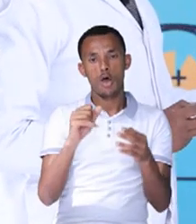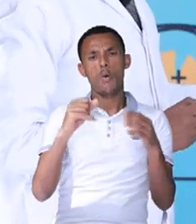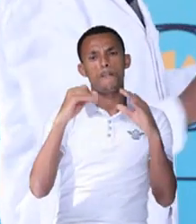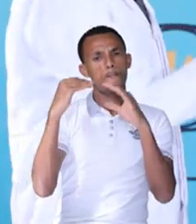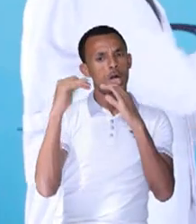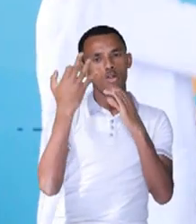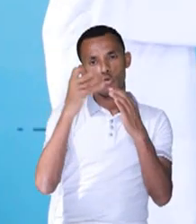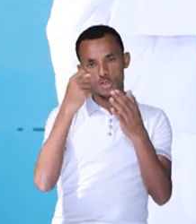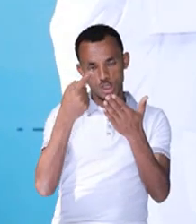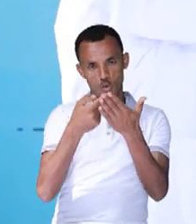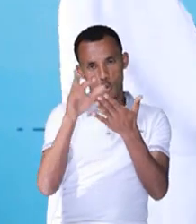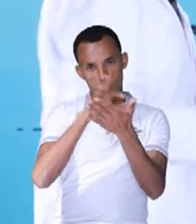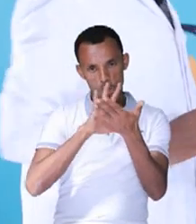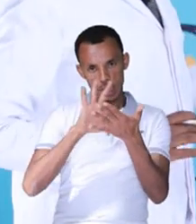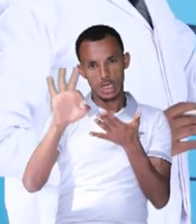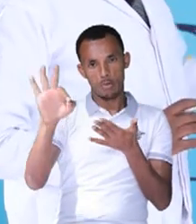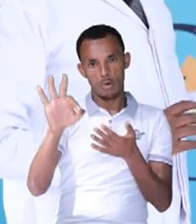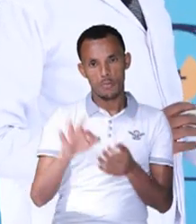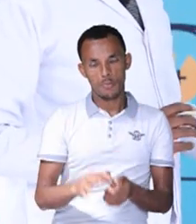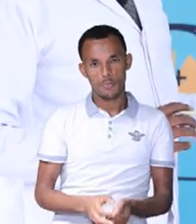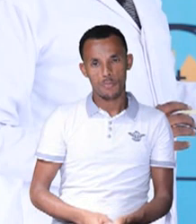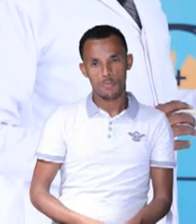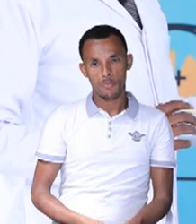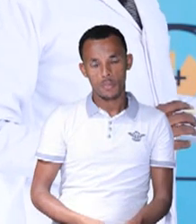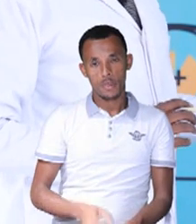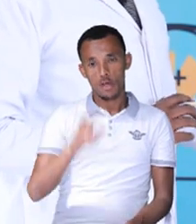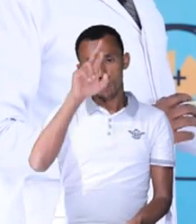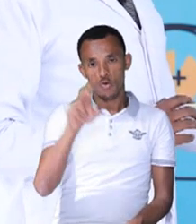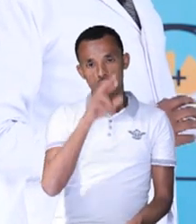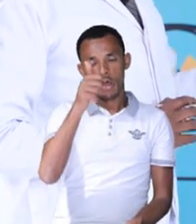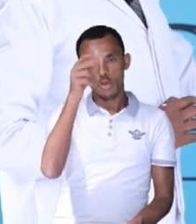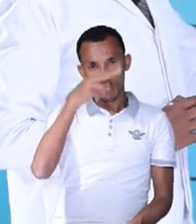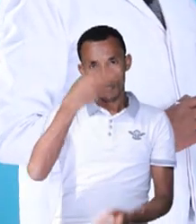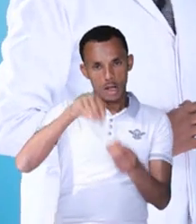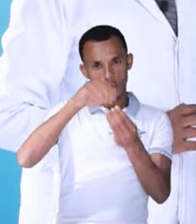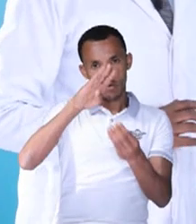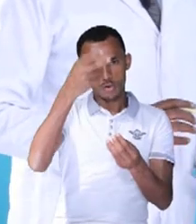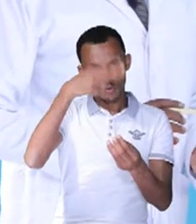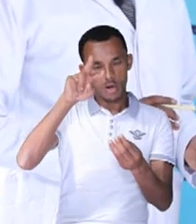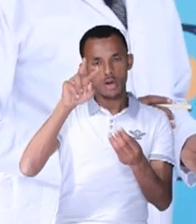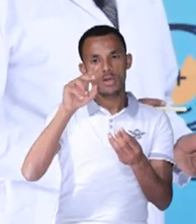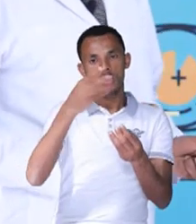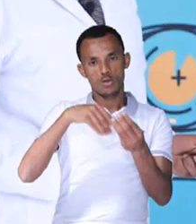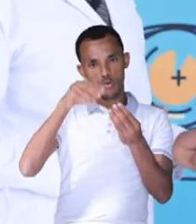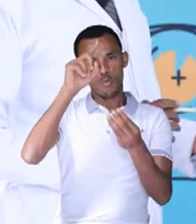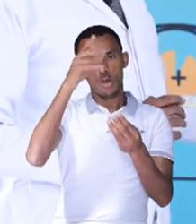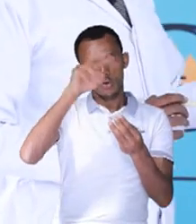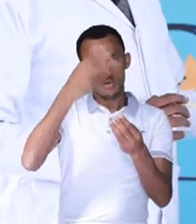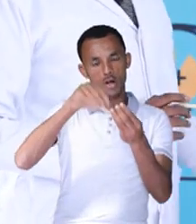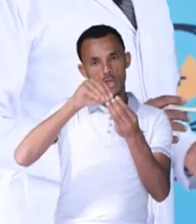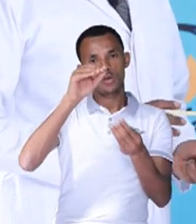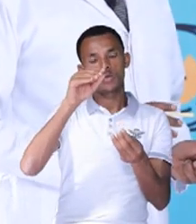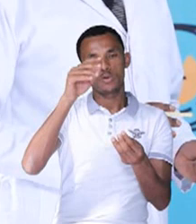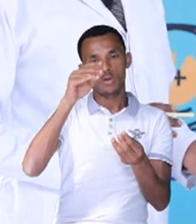magnitude of that complex number. The square root of a squared plus b squared, the square root of 1 squared plus 1 squared.